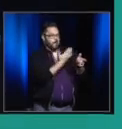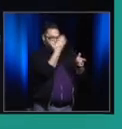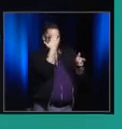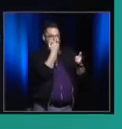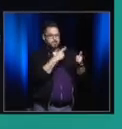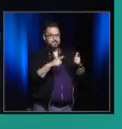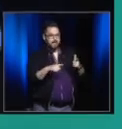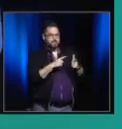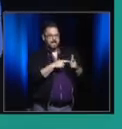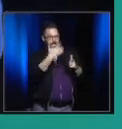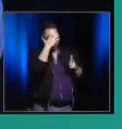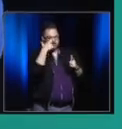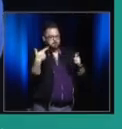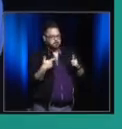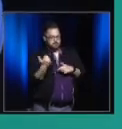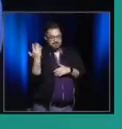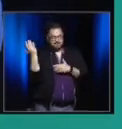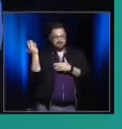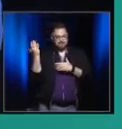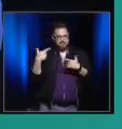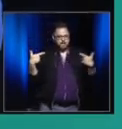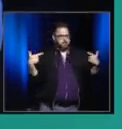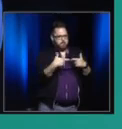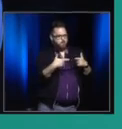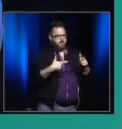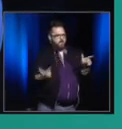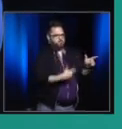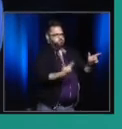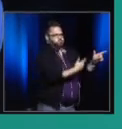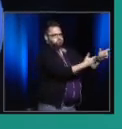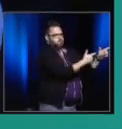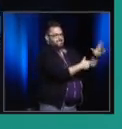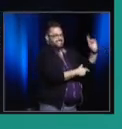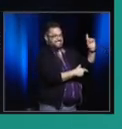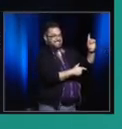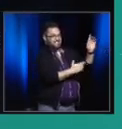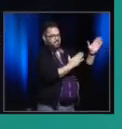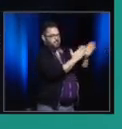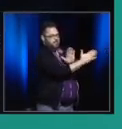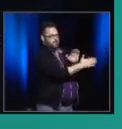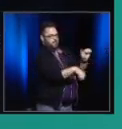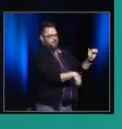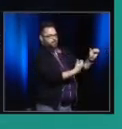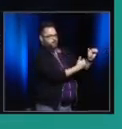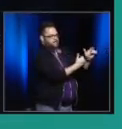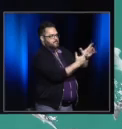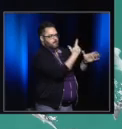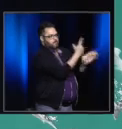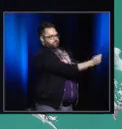an issue with him. Bam! And they chase Deet away, and we didn't see Deet with them for a while.